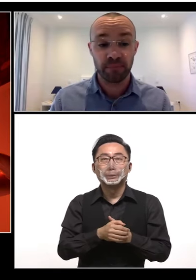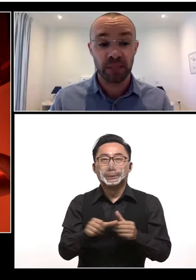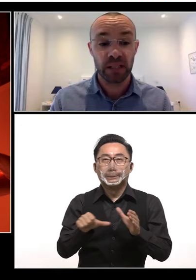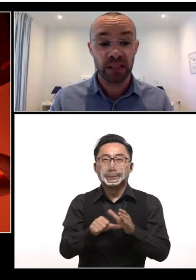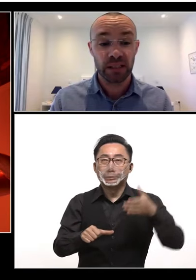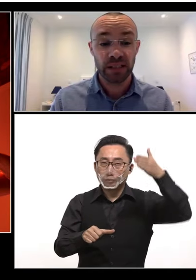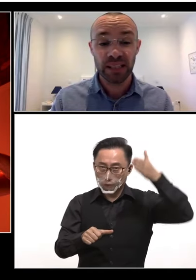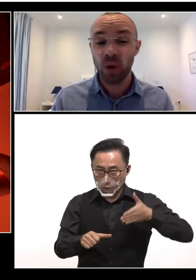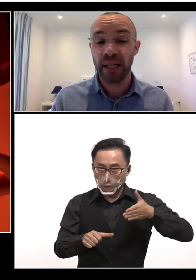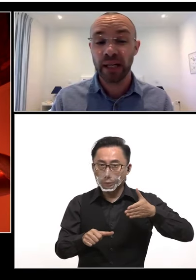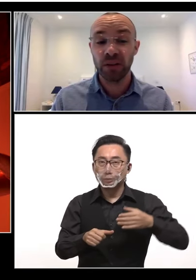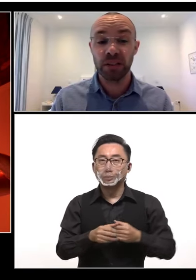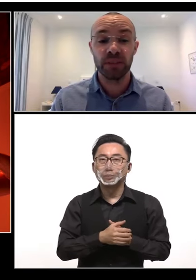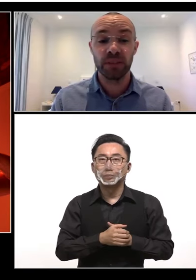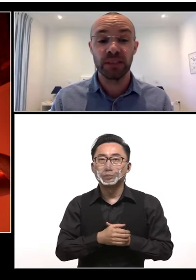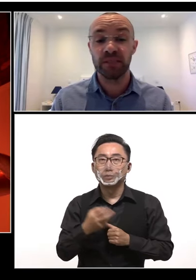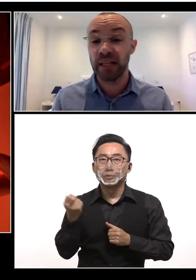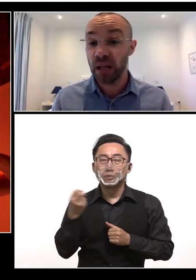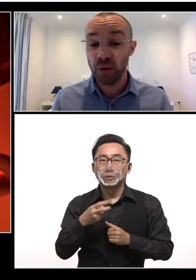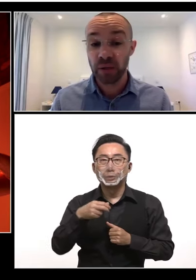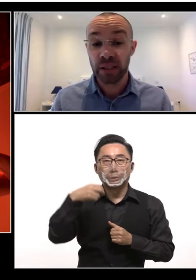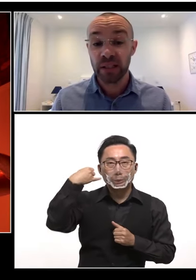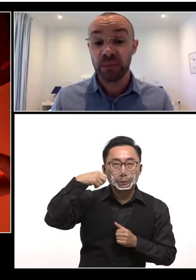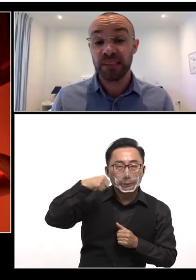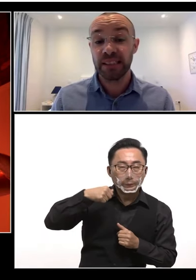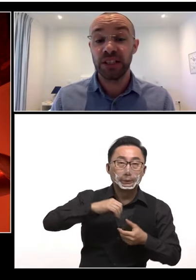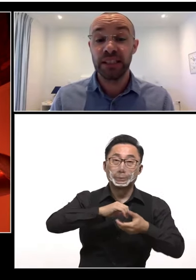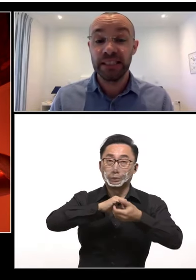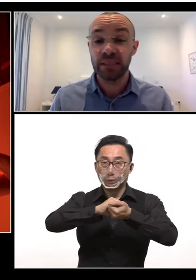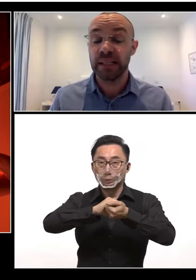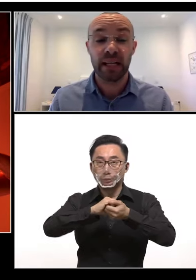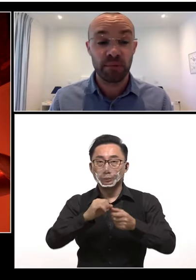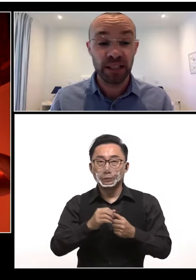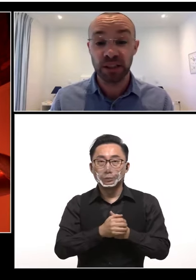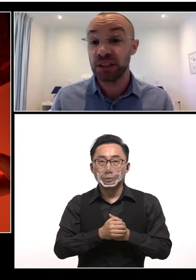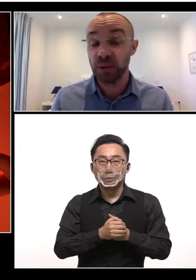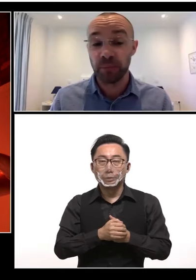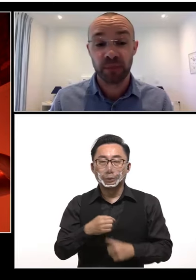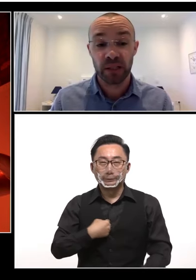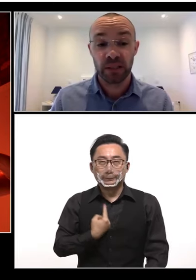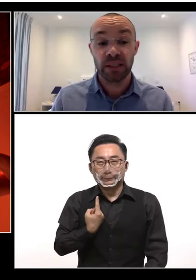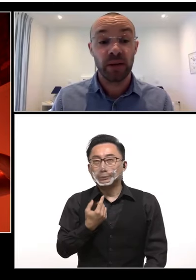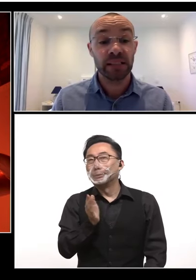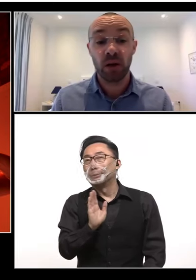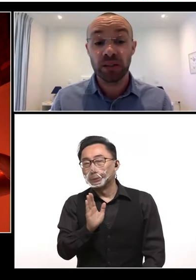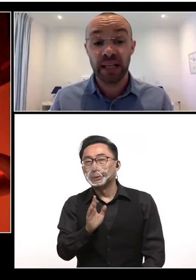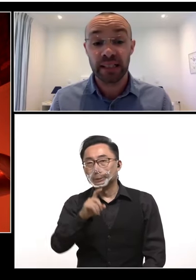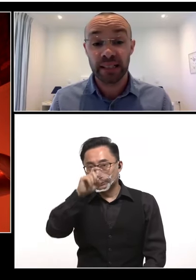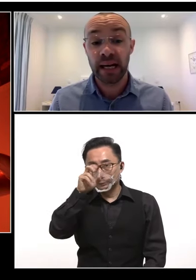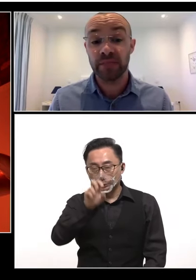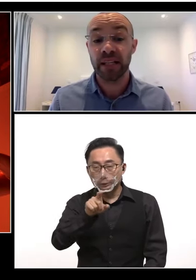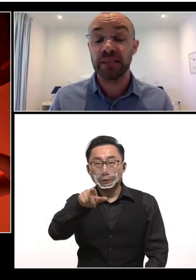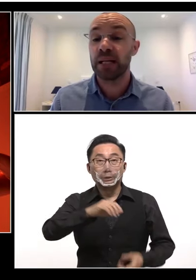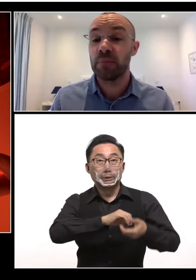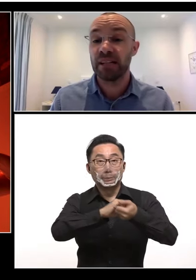collaborate. So that's why I couldn't come to this event alone. The presentation needed to be a collaboration too. So I asked longstanding